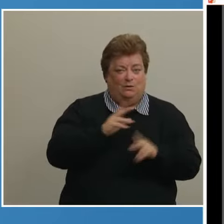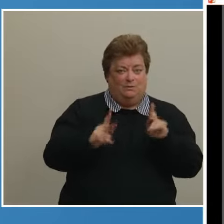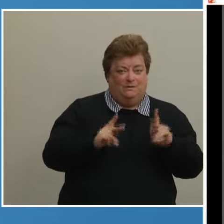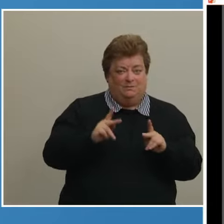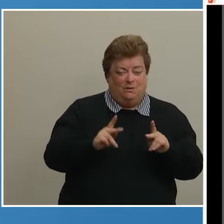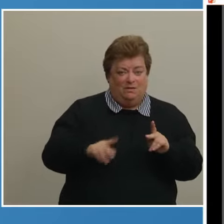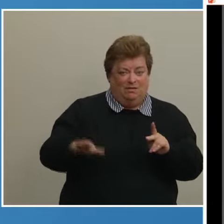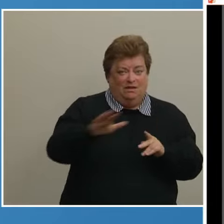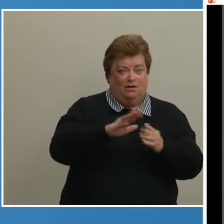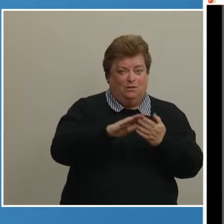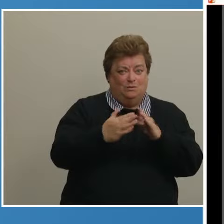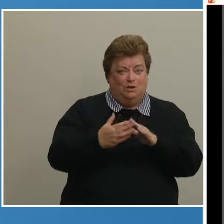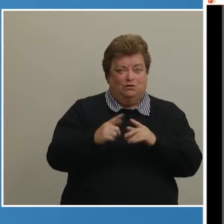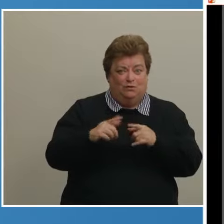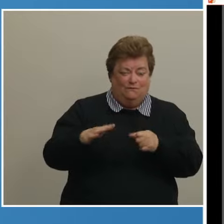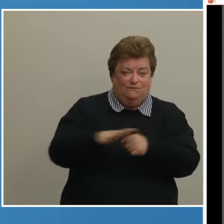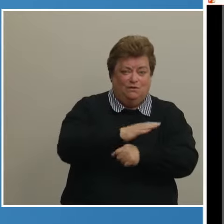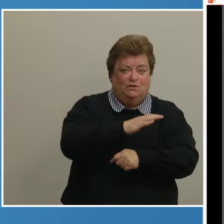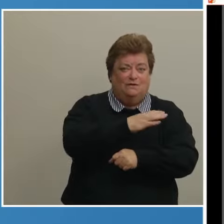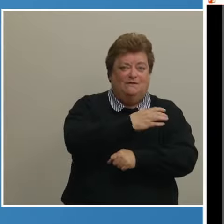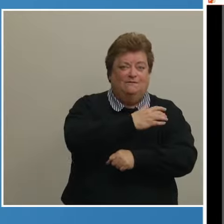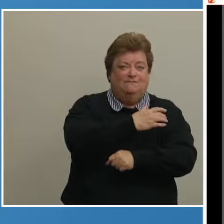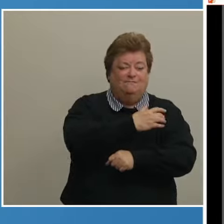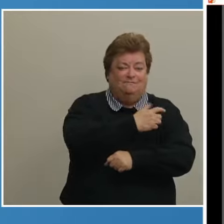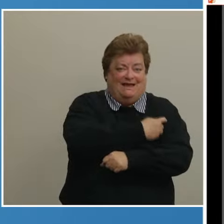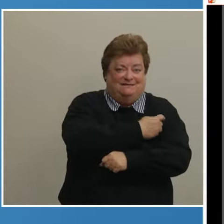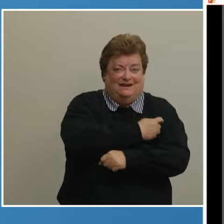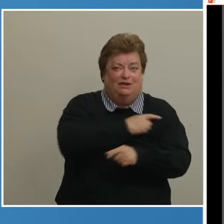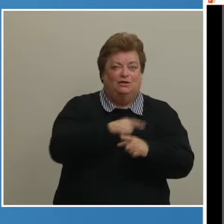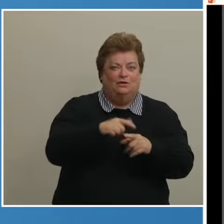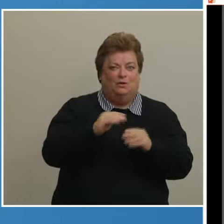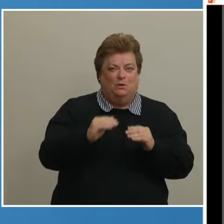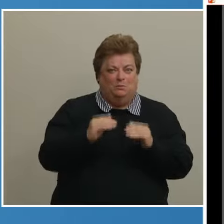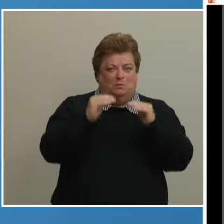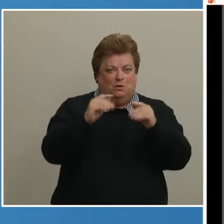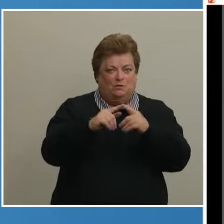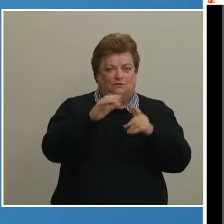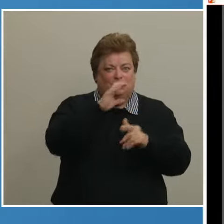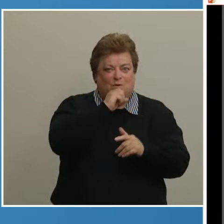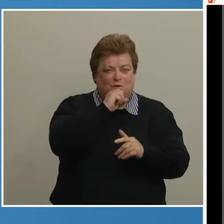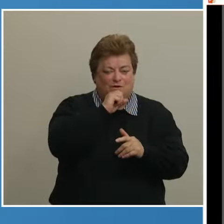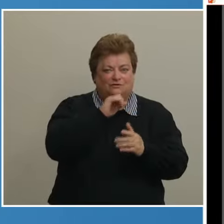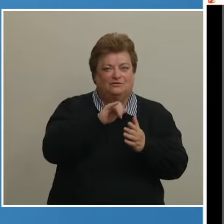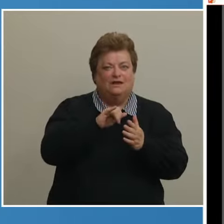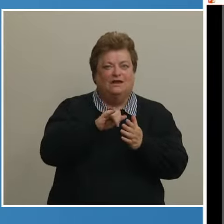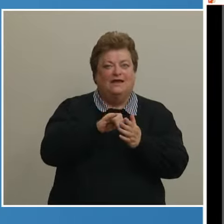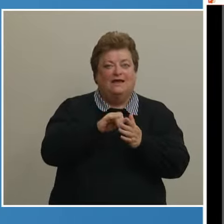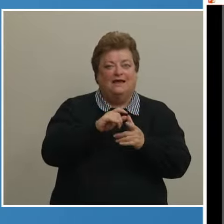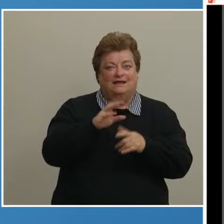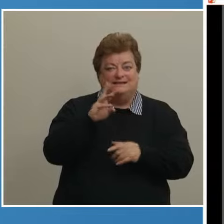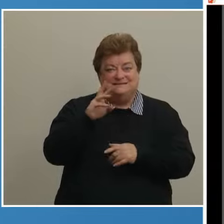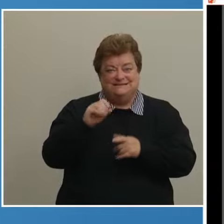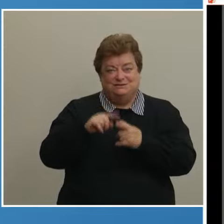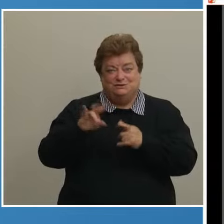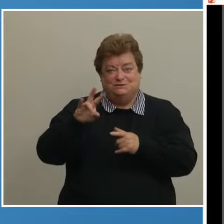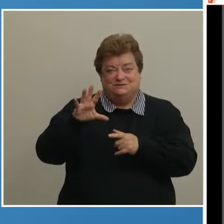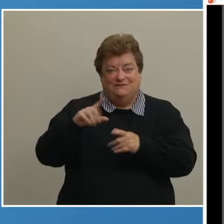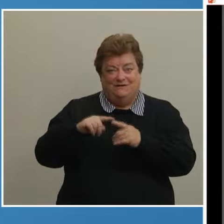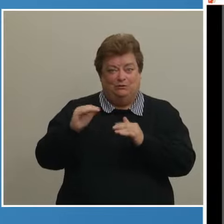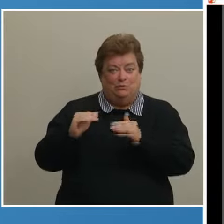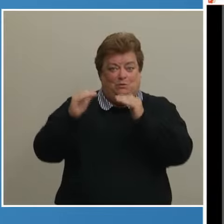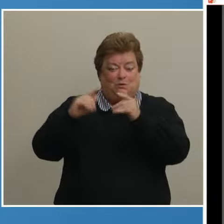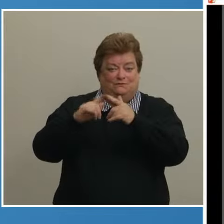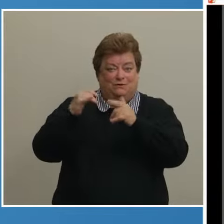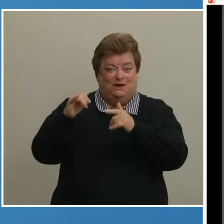fully vaccinated to move into orange, between 60 and 75% to move into yellow, and